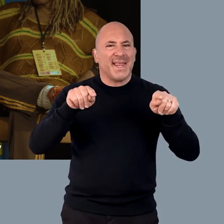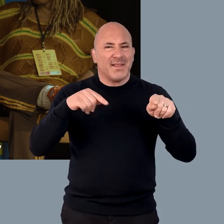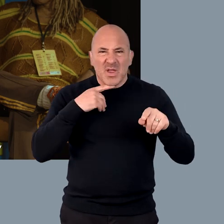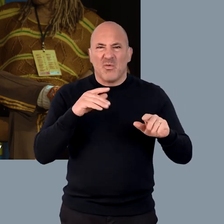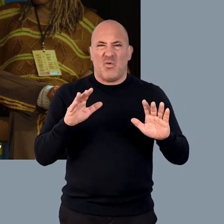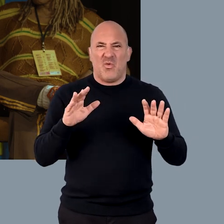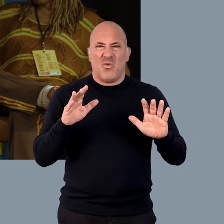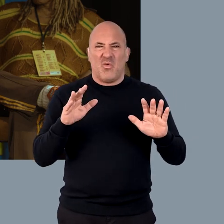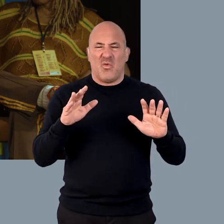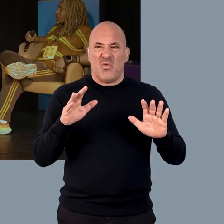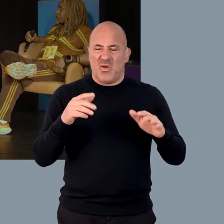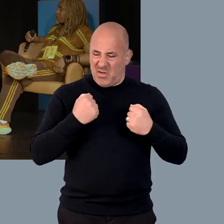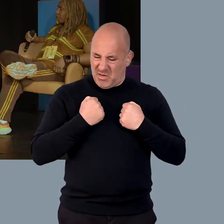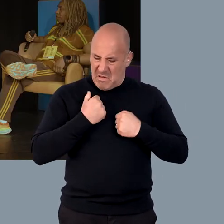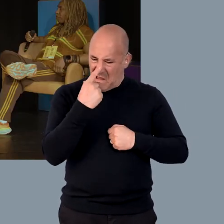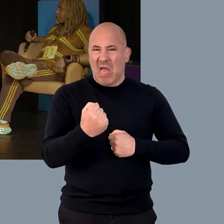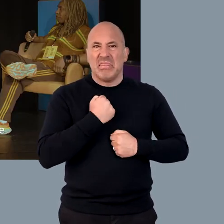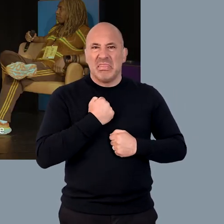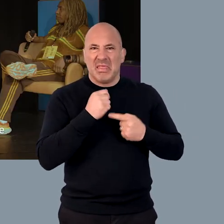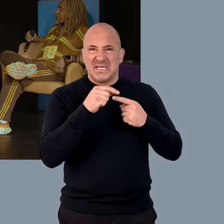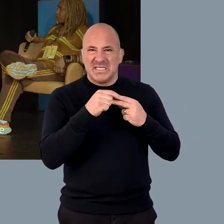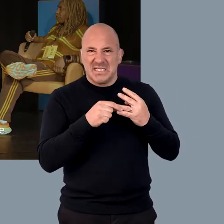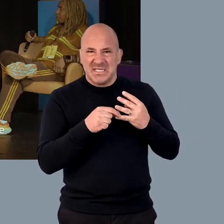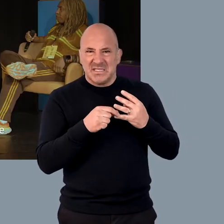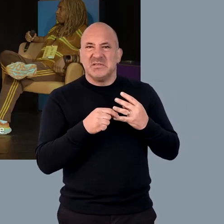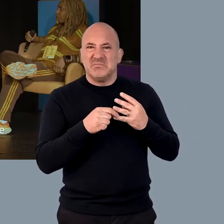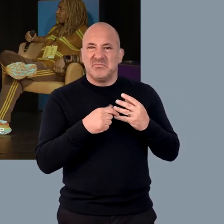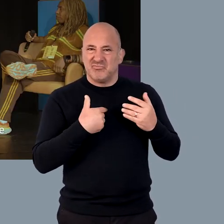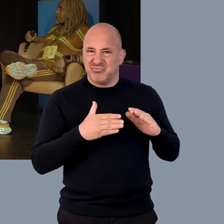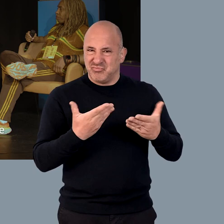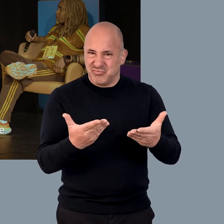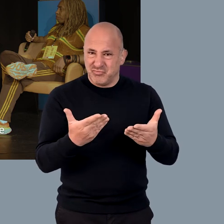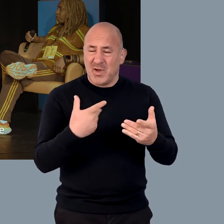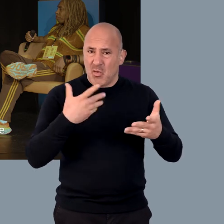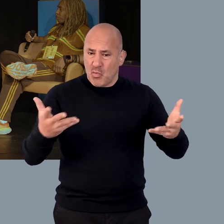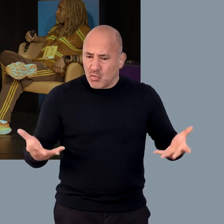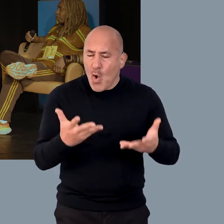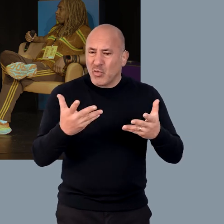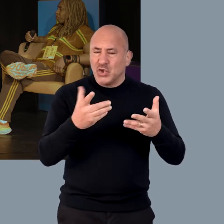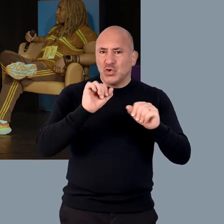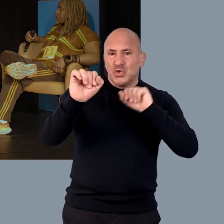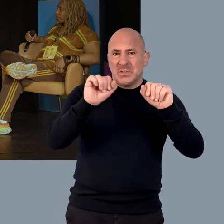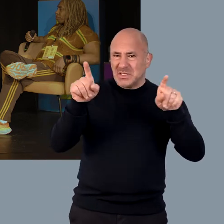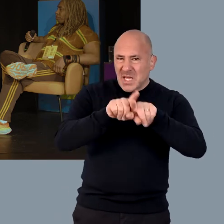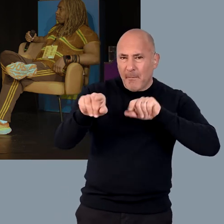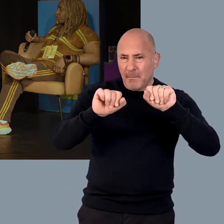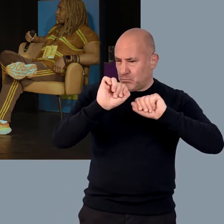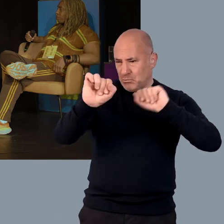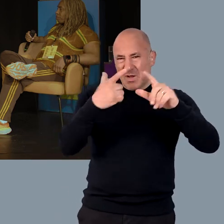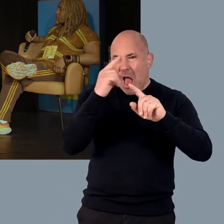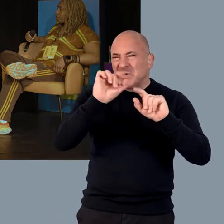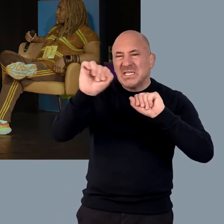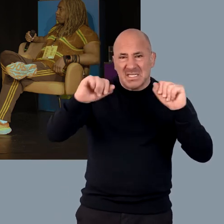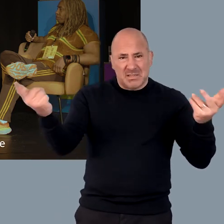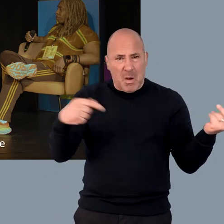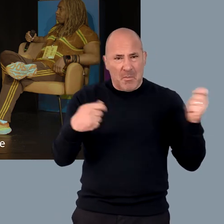was a moment when I went ah I can do what I do and bring that and I encourage other people to do what they do and we all bring our own all